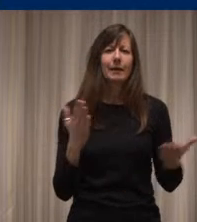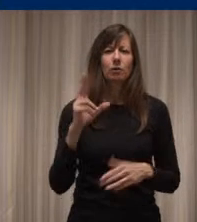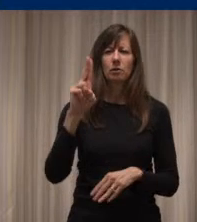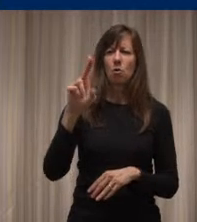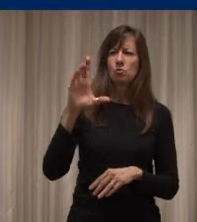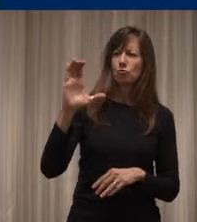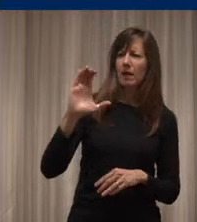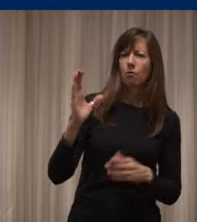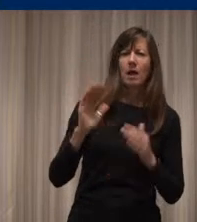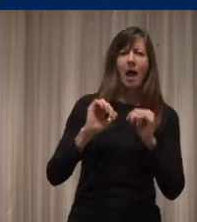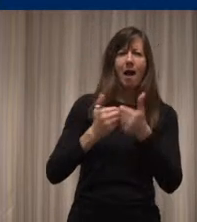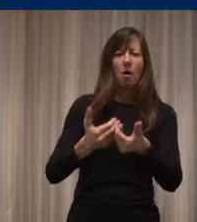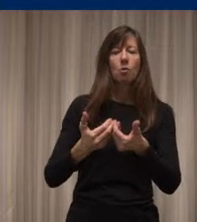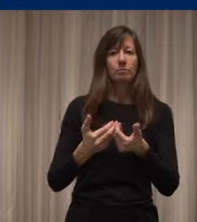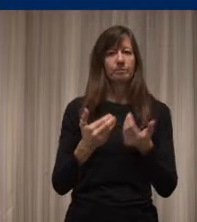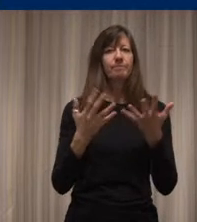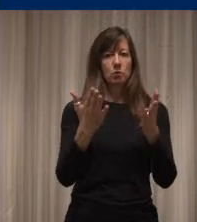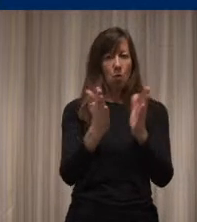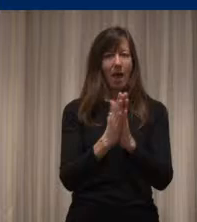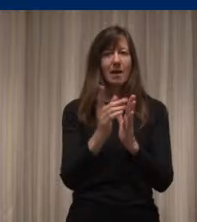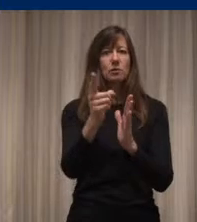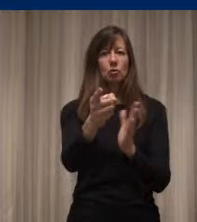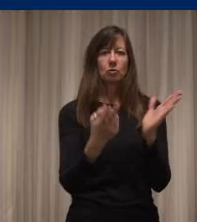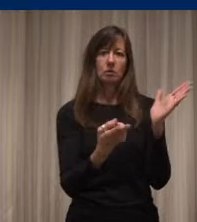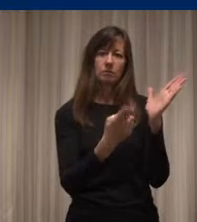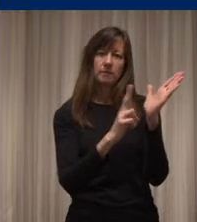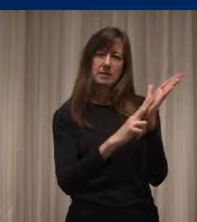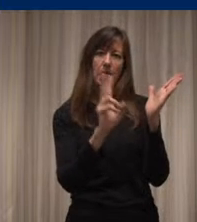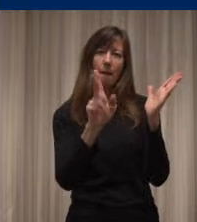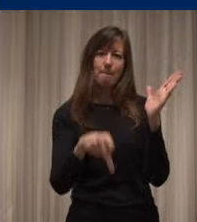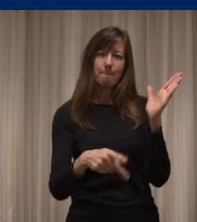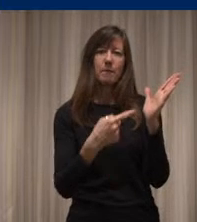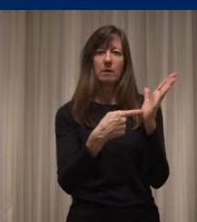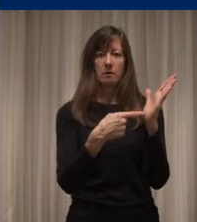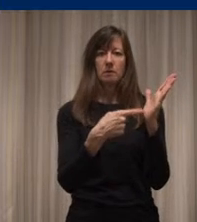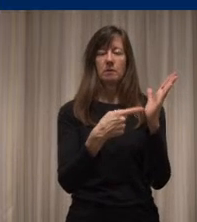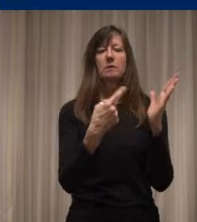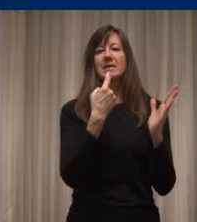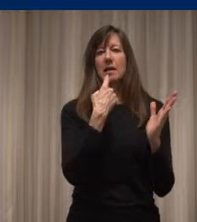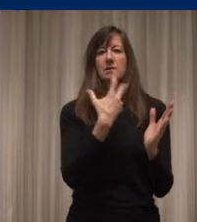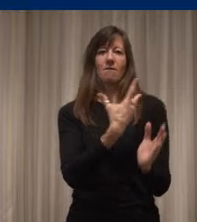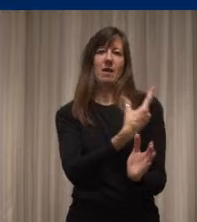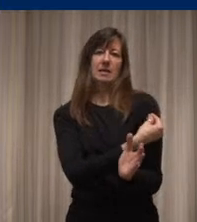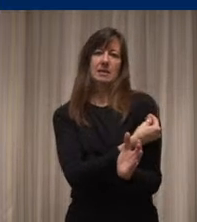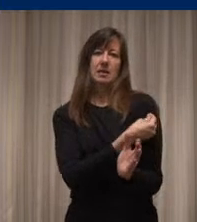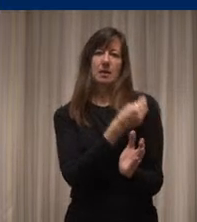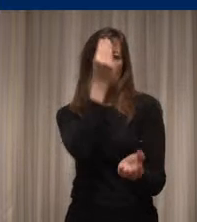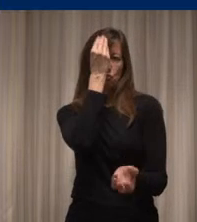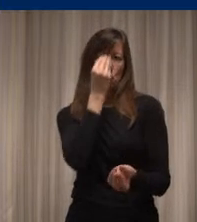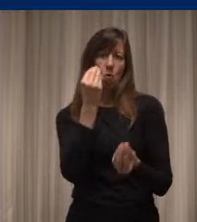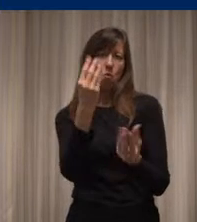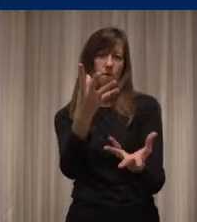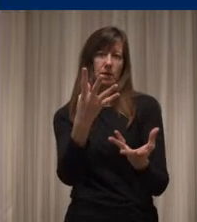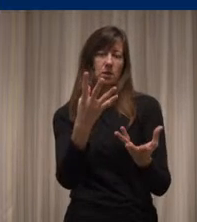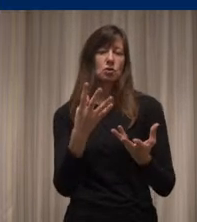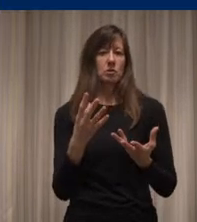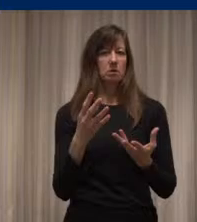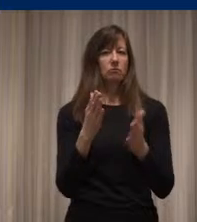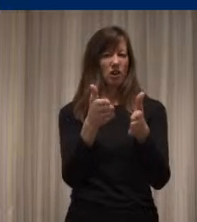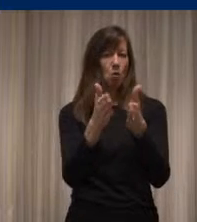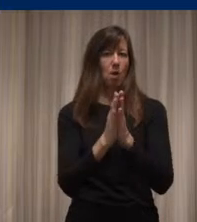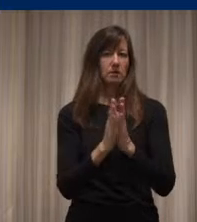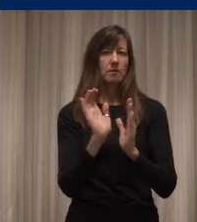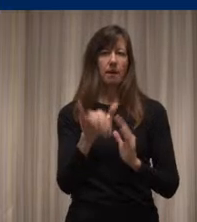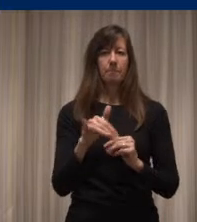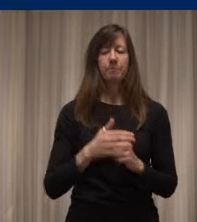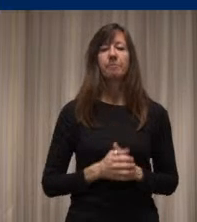up using that button that says Vaccine Notification Request. The other things that you can do on the page are just get broader